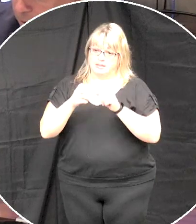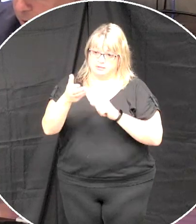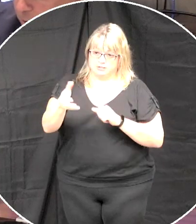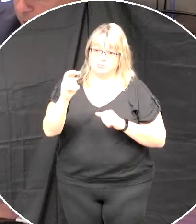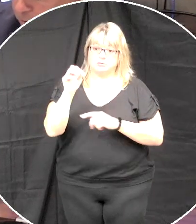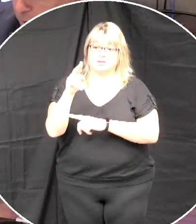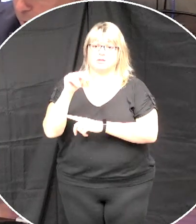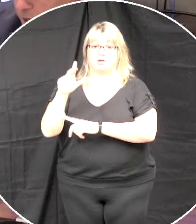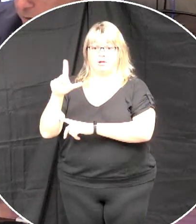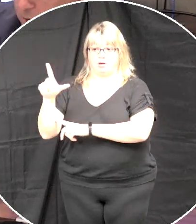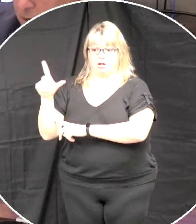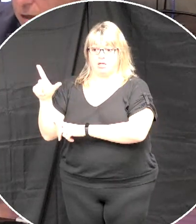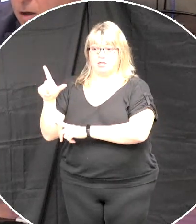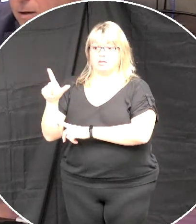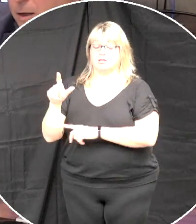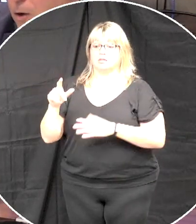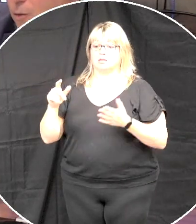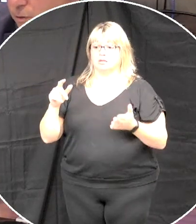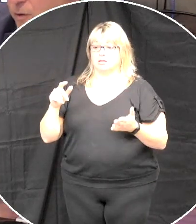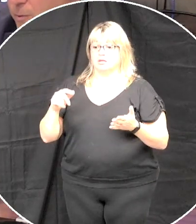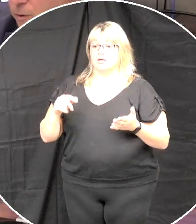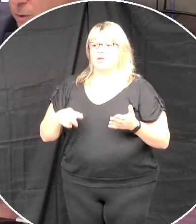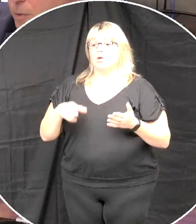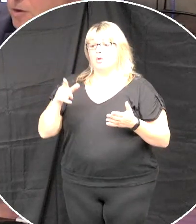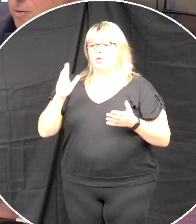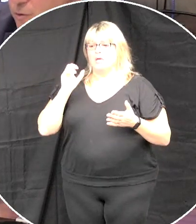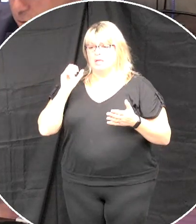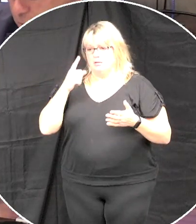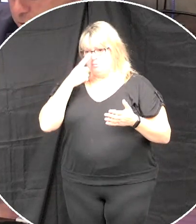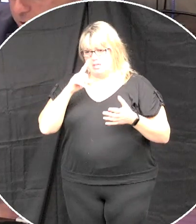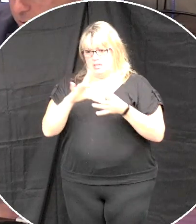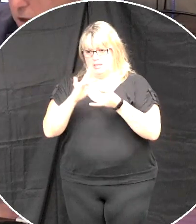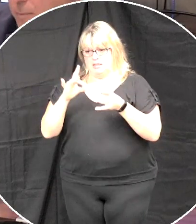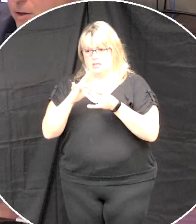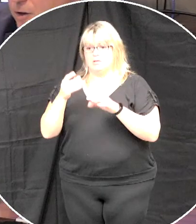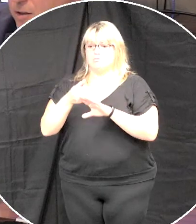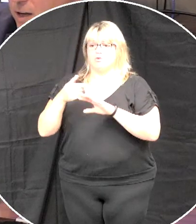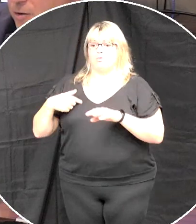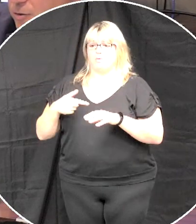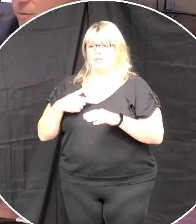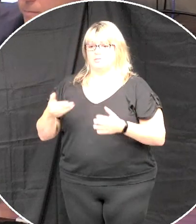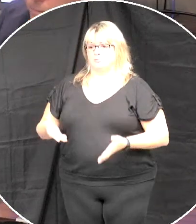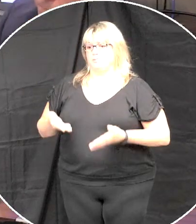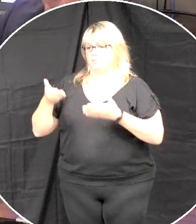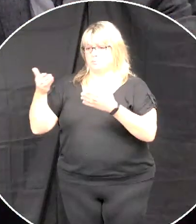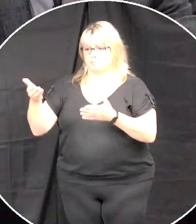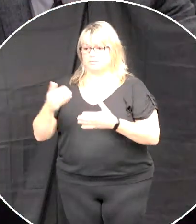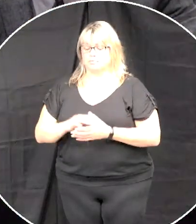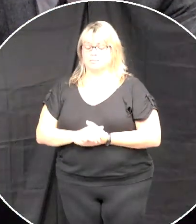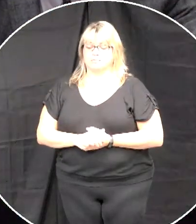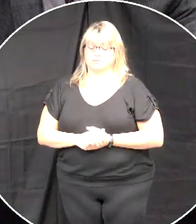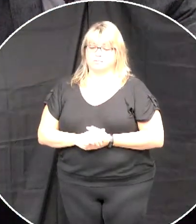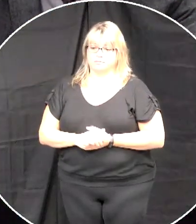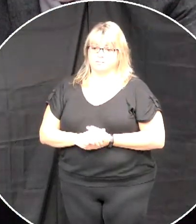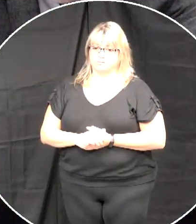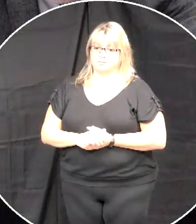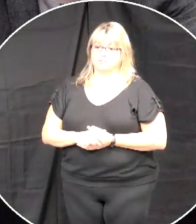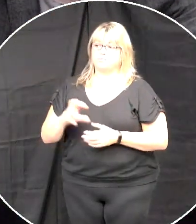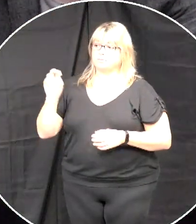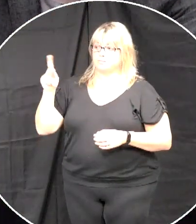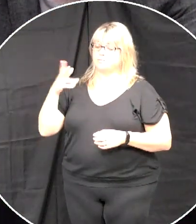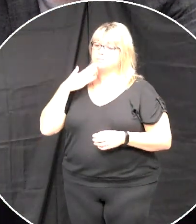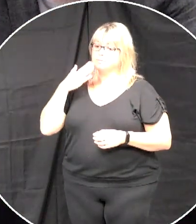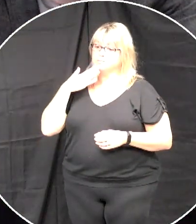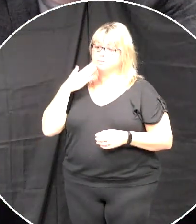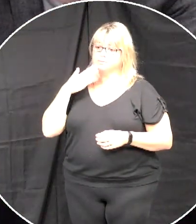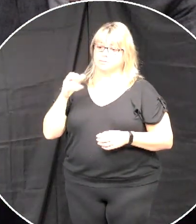and if you might want to give us a little overview before we put this one to a motion on property transactions. Thanks again,